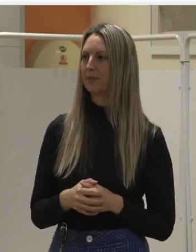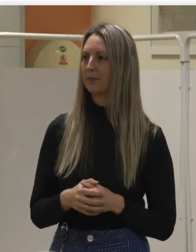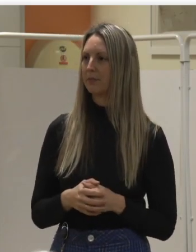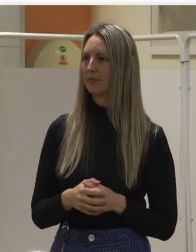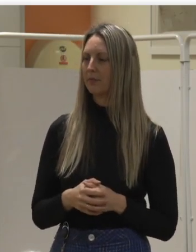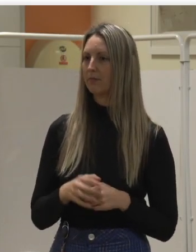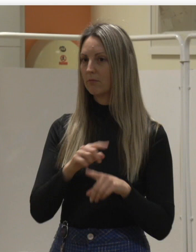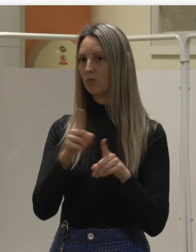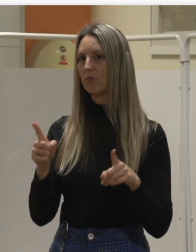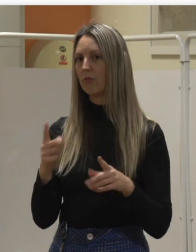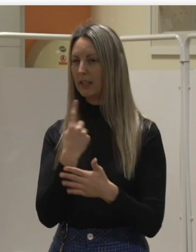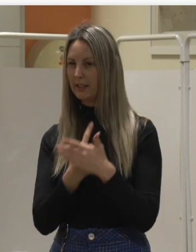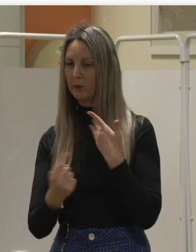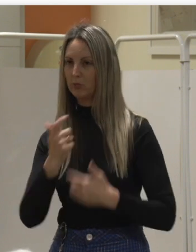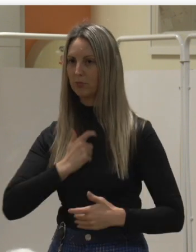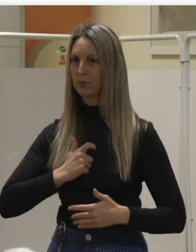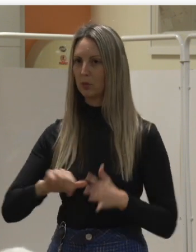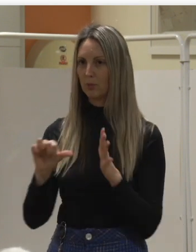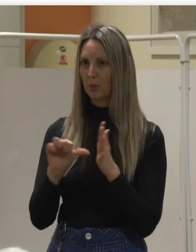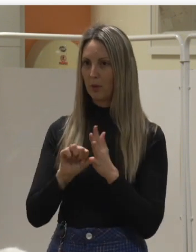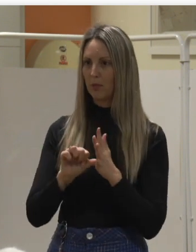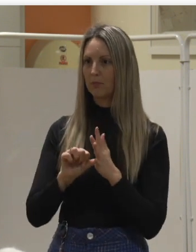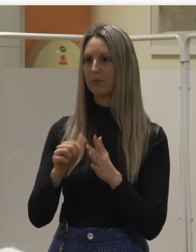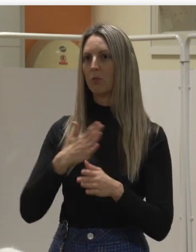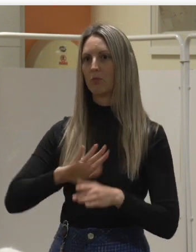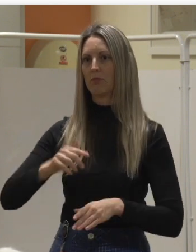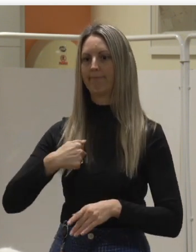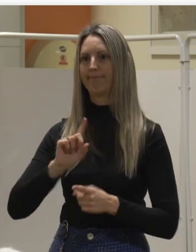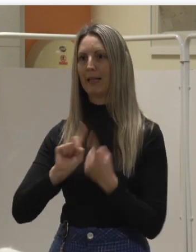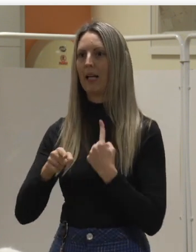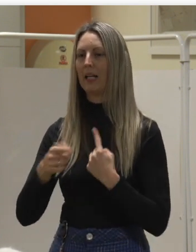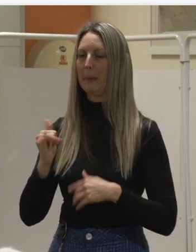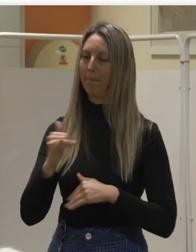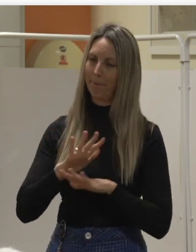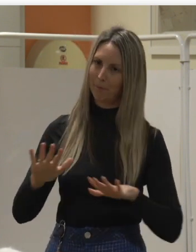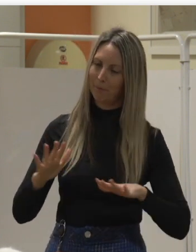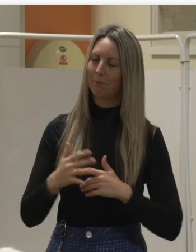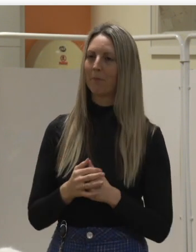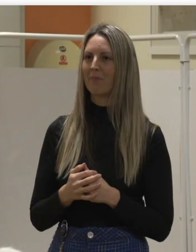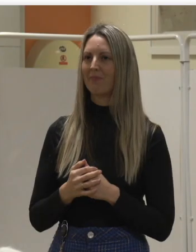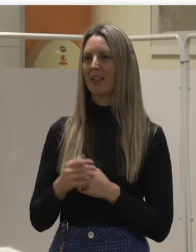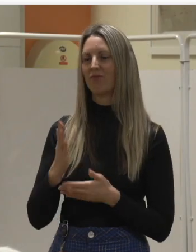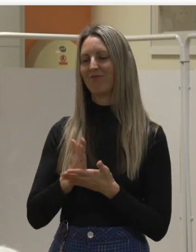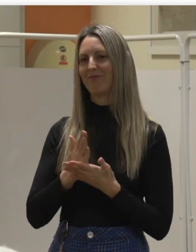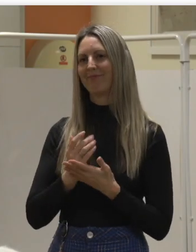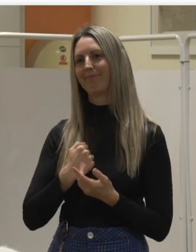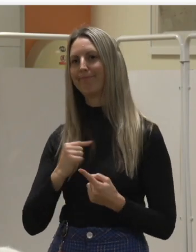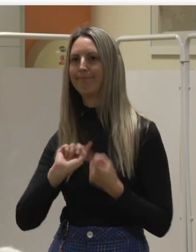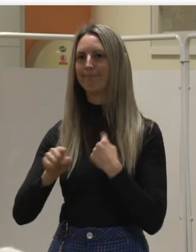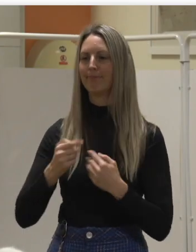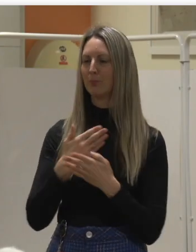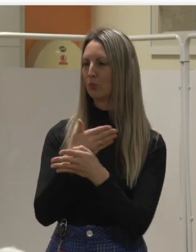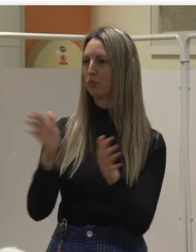any individual personal problems, I may not be able to answer them either. So it will be more a broad brush